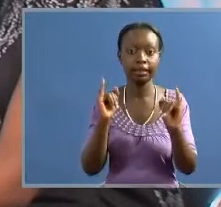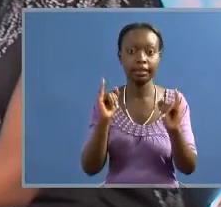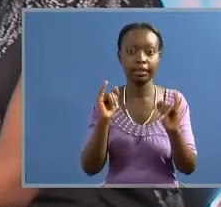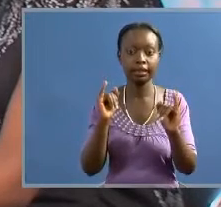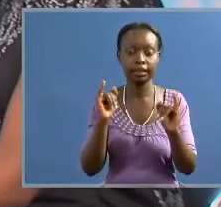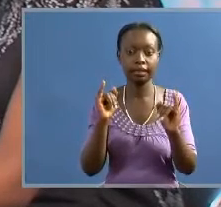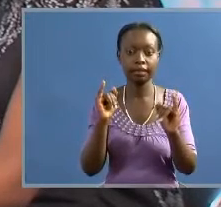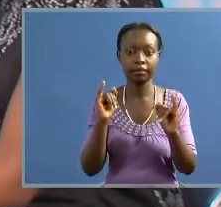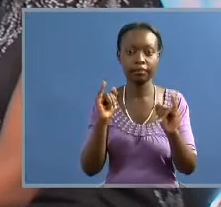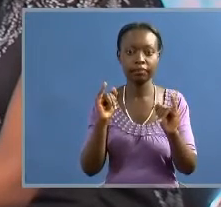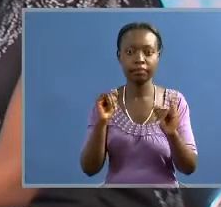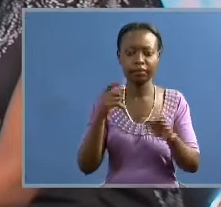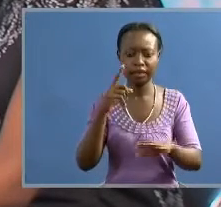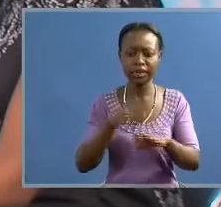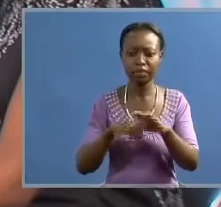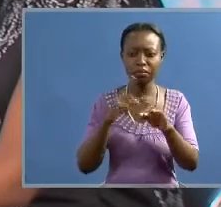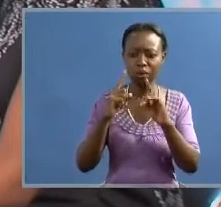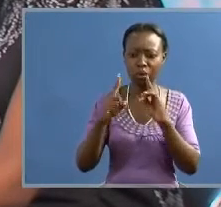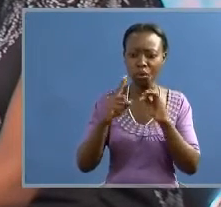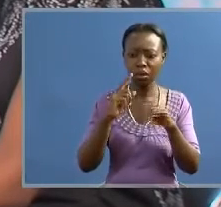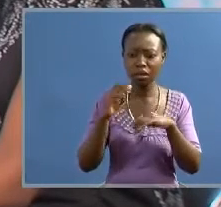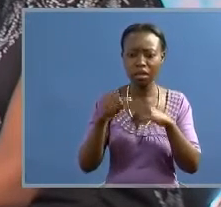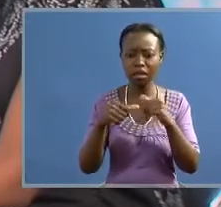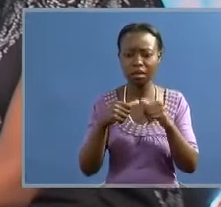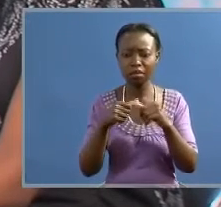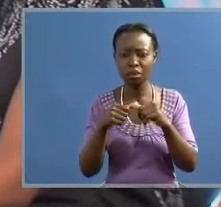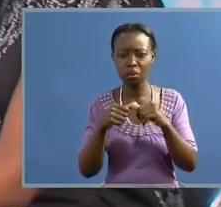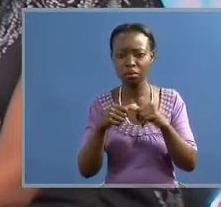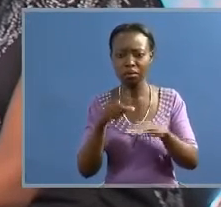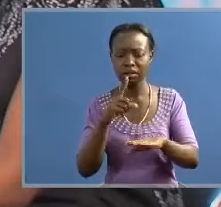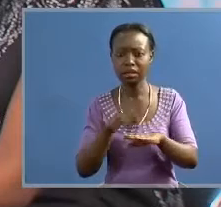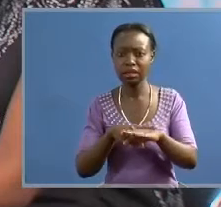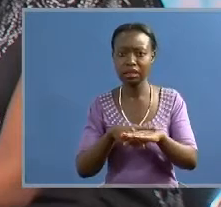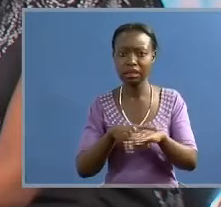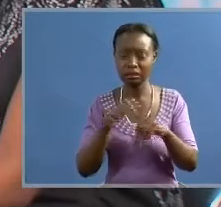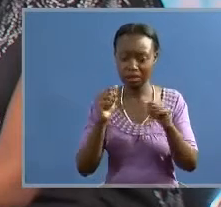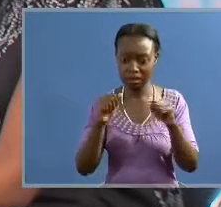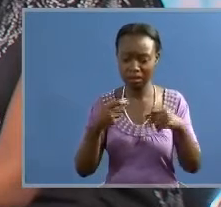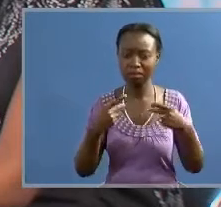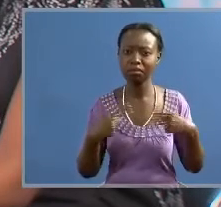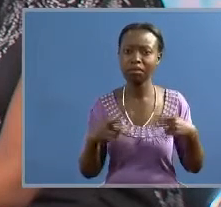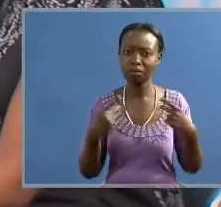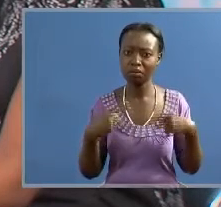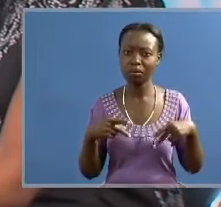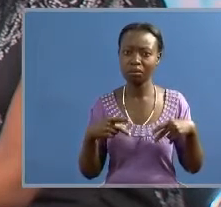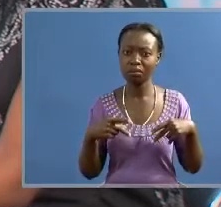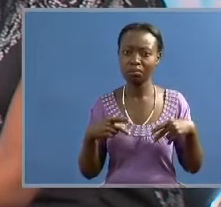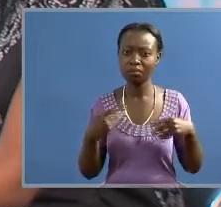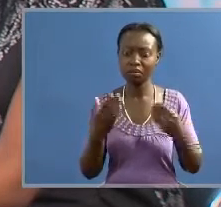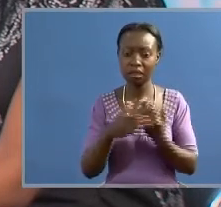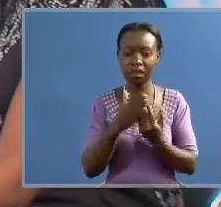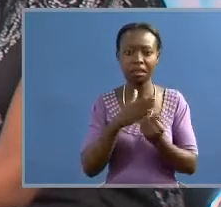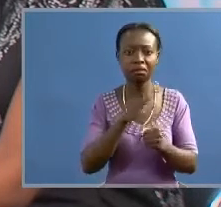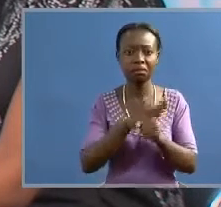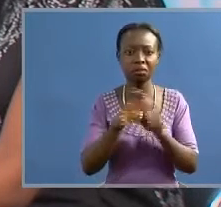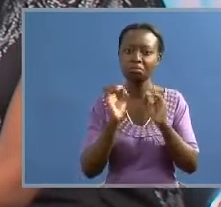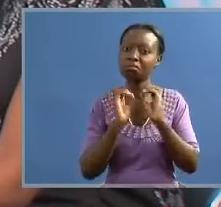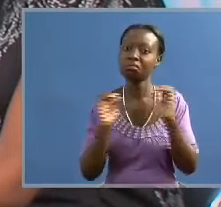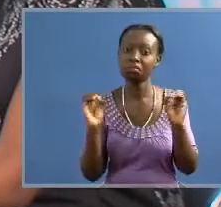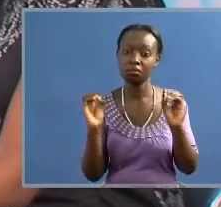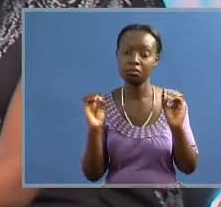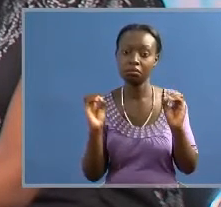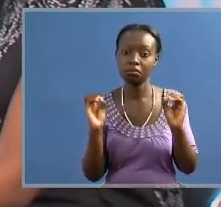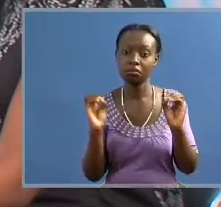we were to talk only based on the time, then people would be complacent. Okay. People would be so